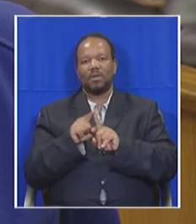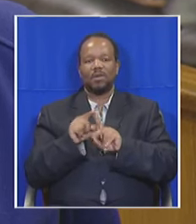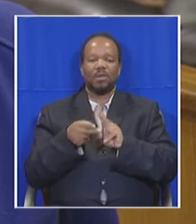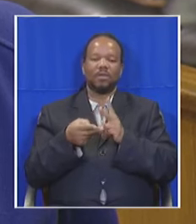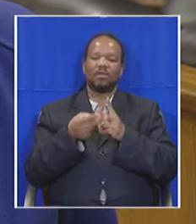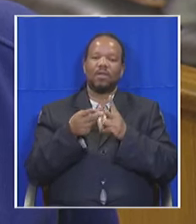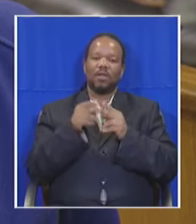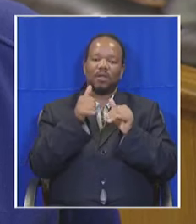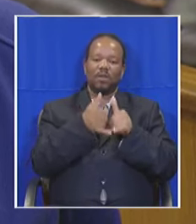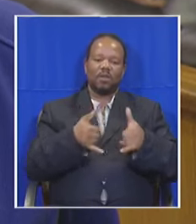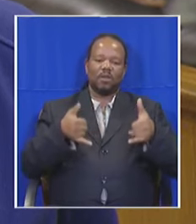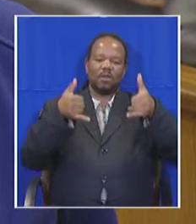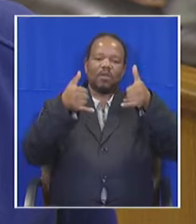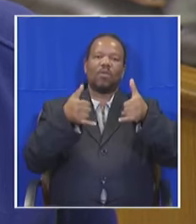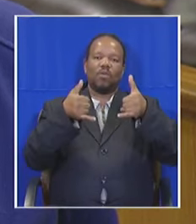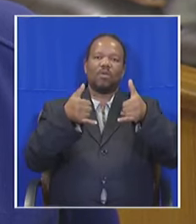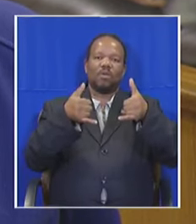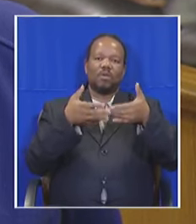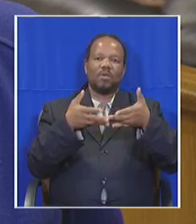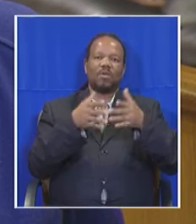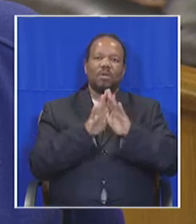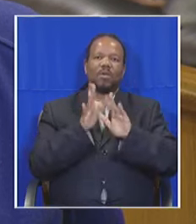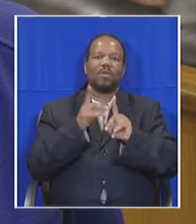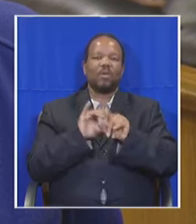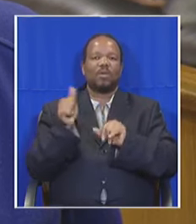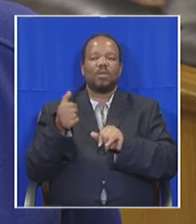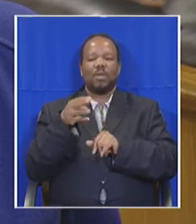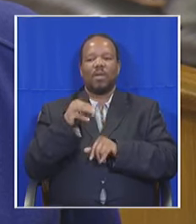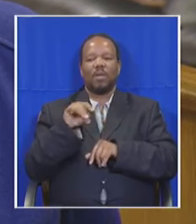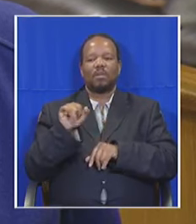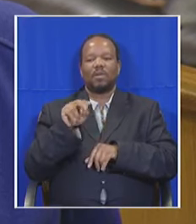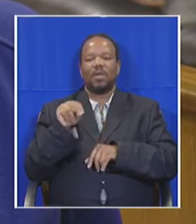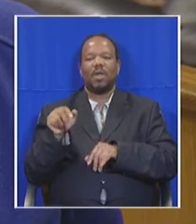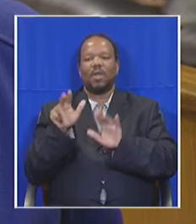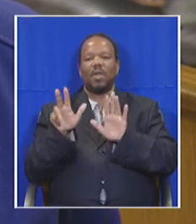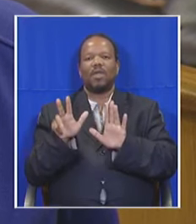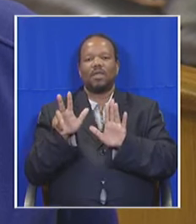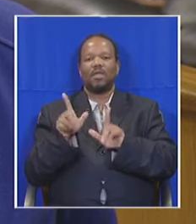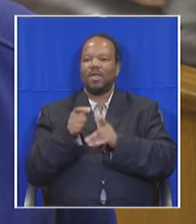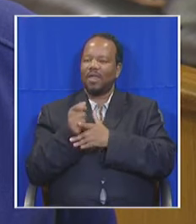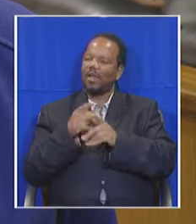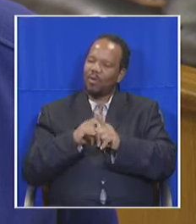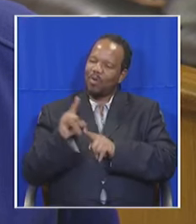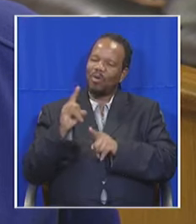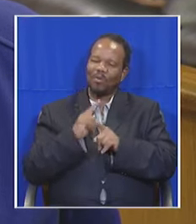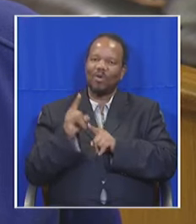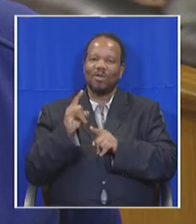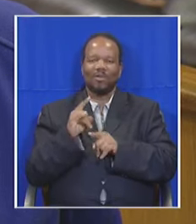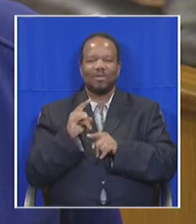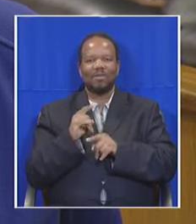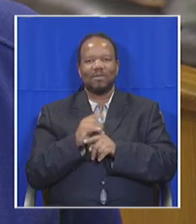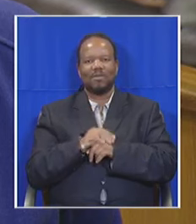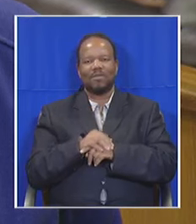trophy this season, after they have won the MTN 8 earlier this season. Further recalls that this is